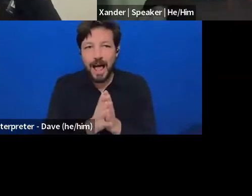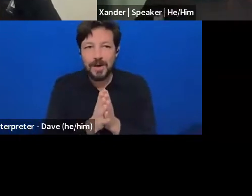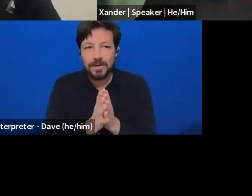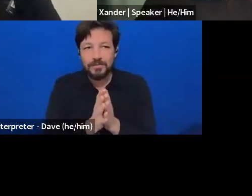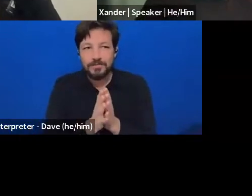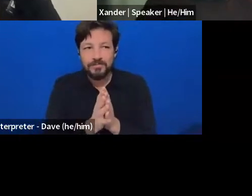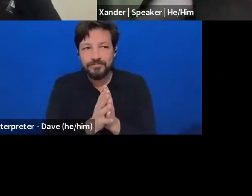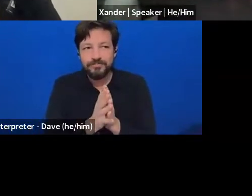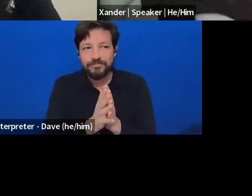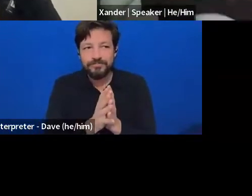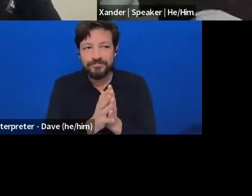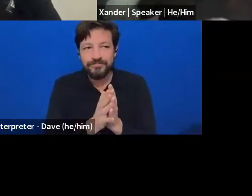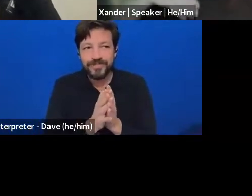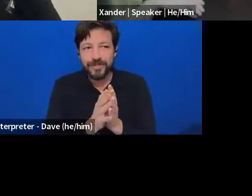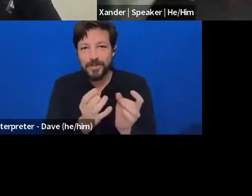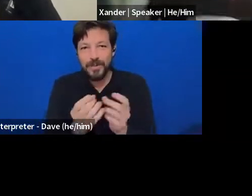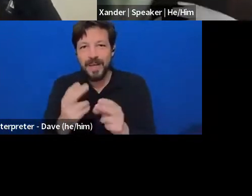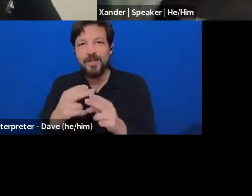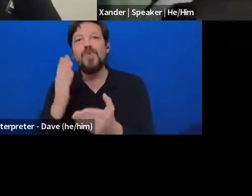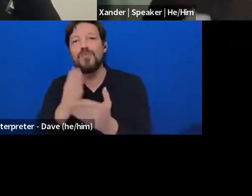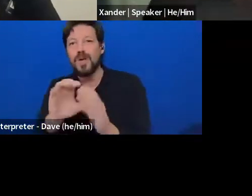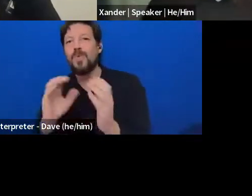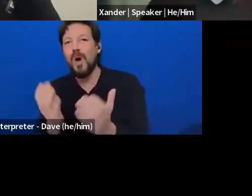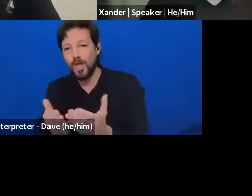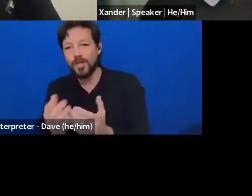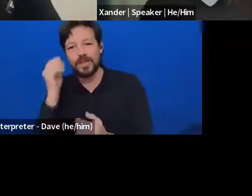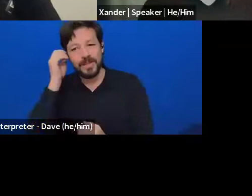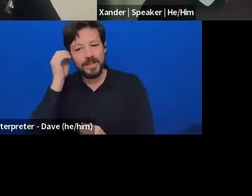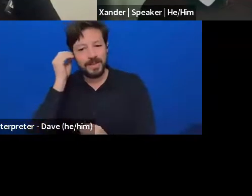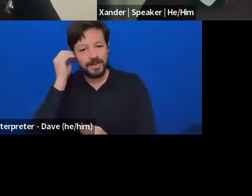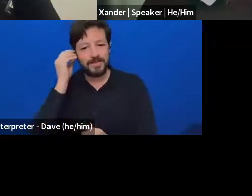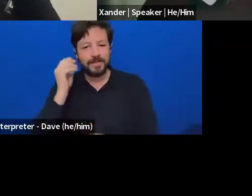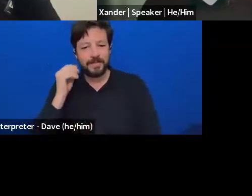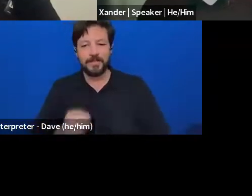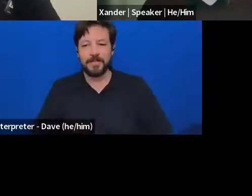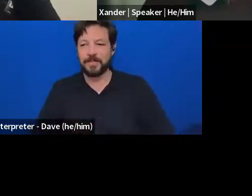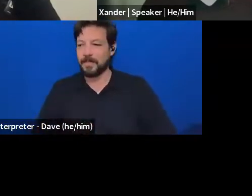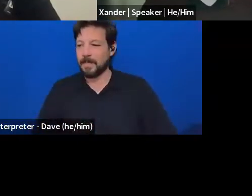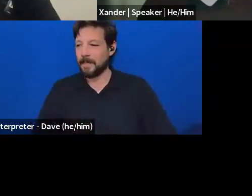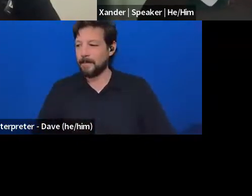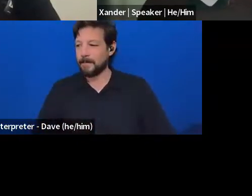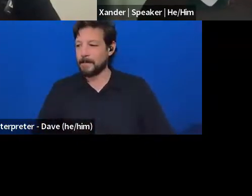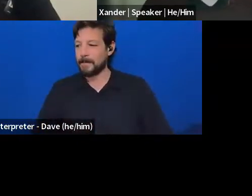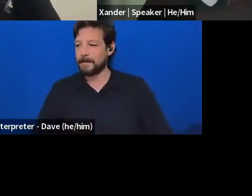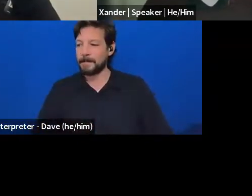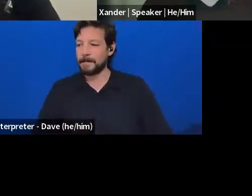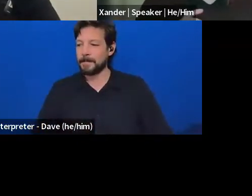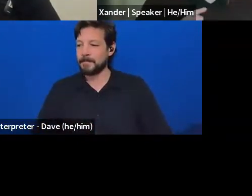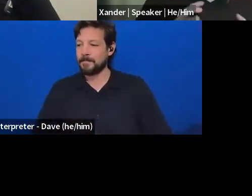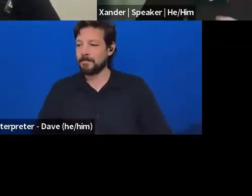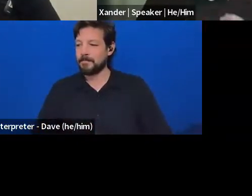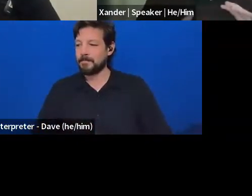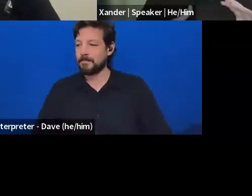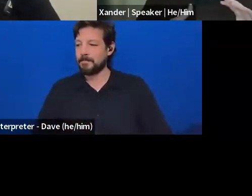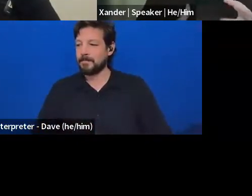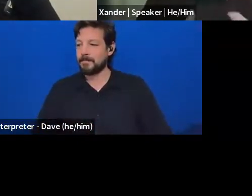the real Everybody's world. life. Yeah, just on a lesser scale. Yes. But I think looking at